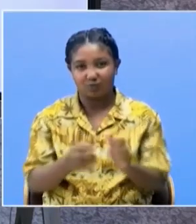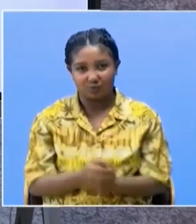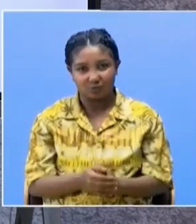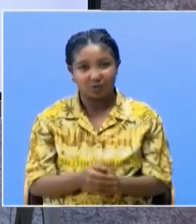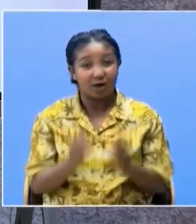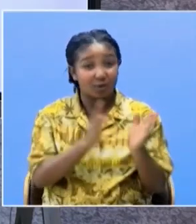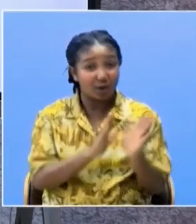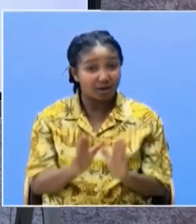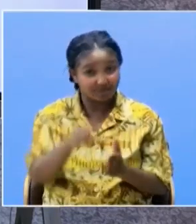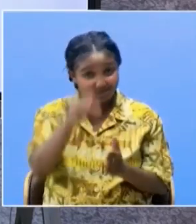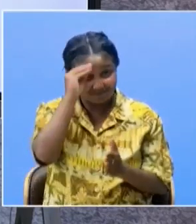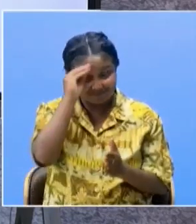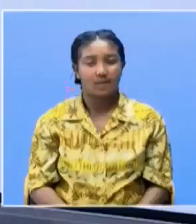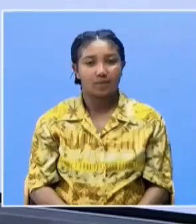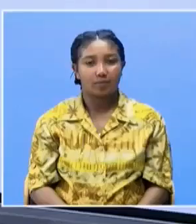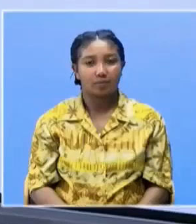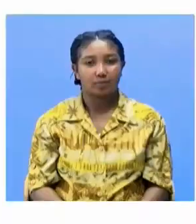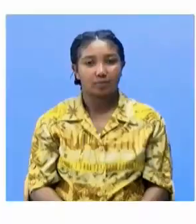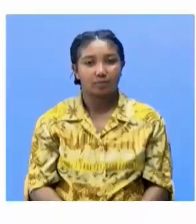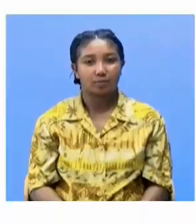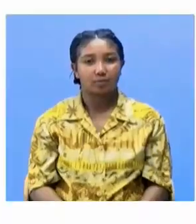you ready? Follow me.